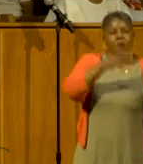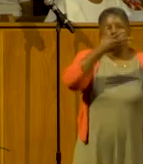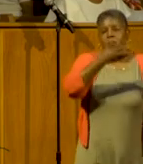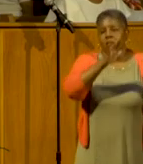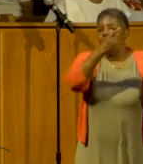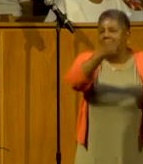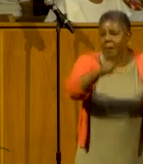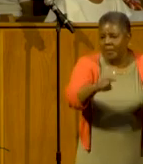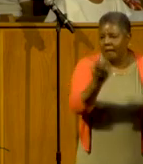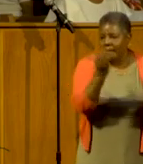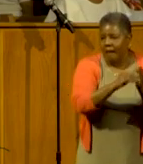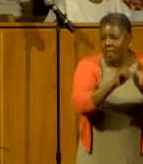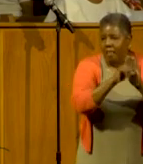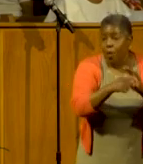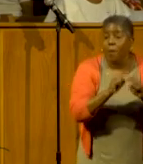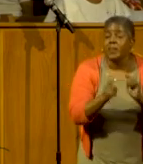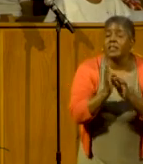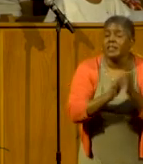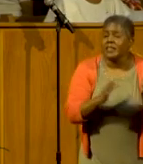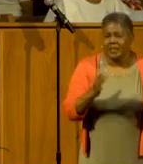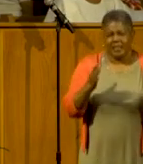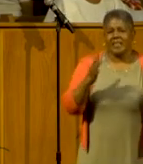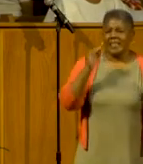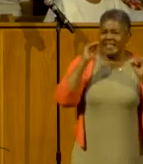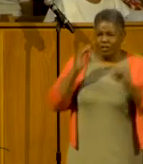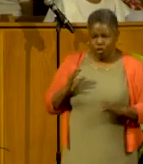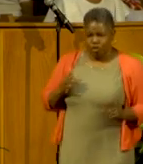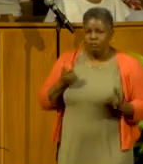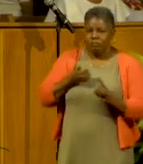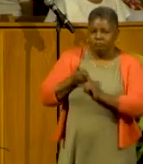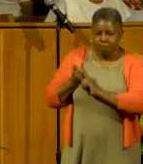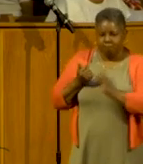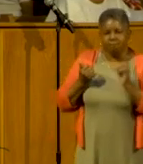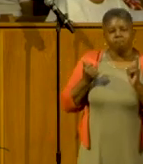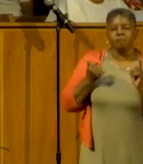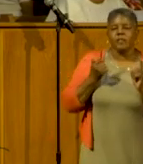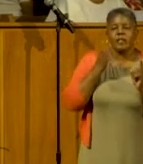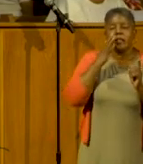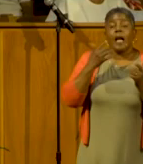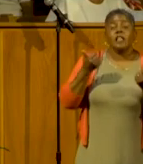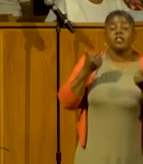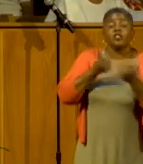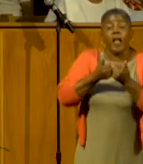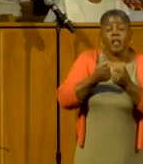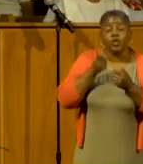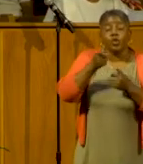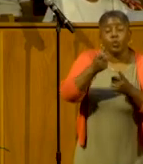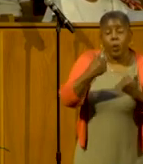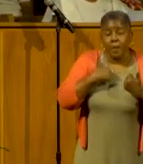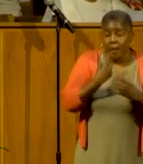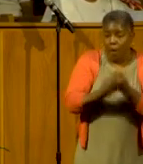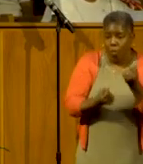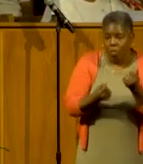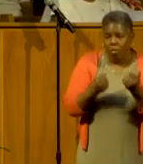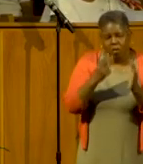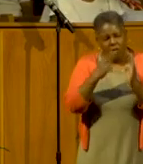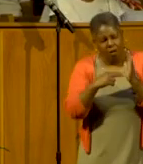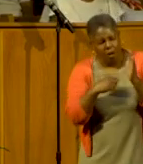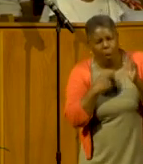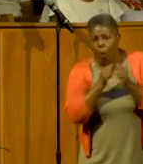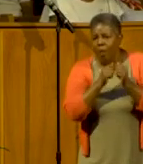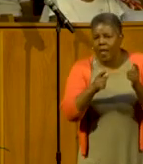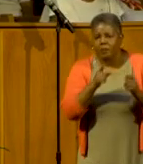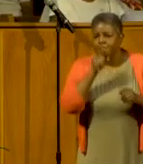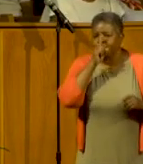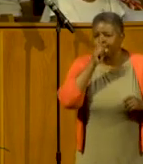encounters down the road. But Jesus, being the teacher that he is, challenges you and I today without